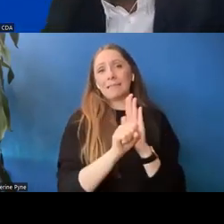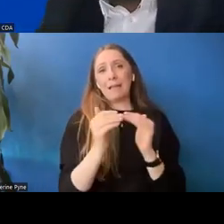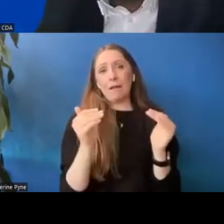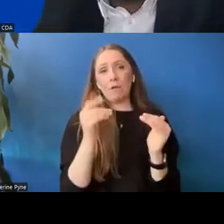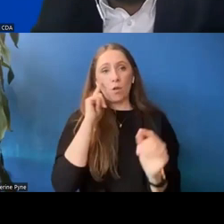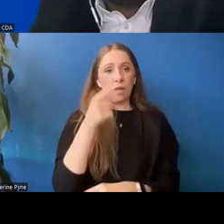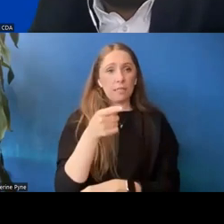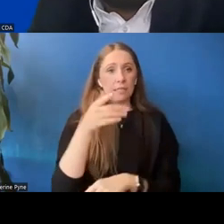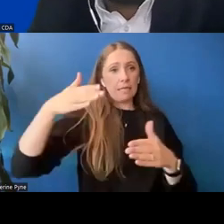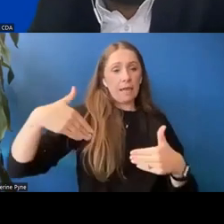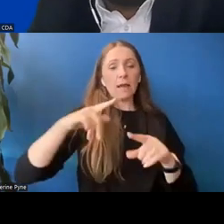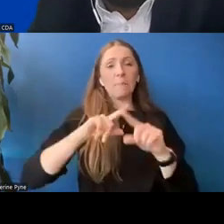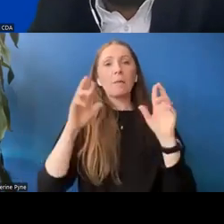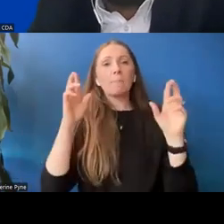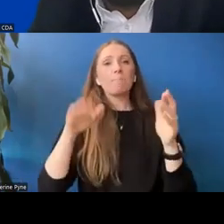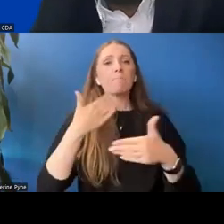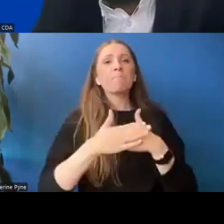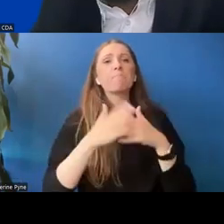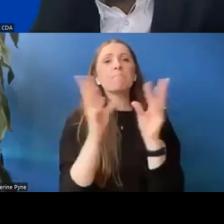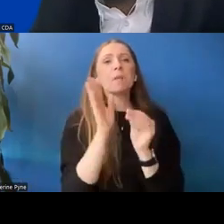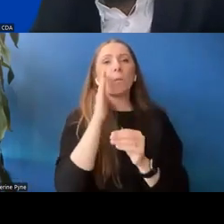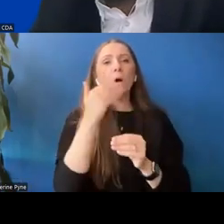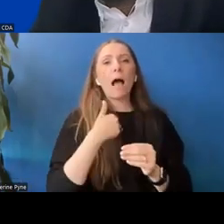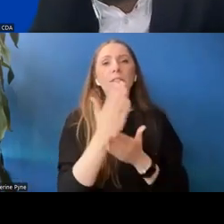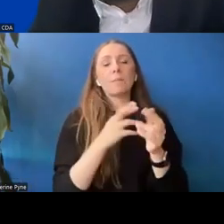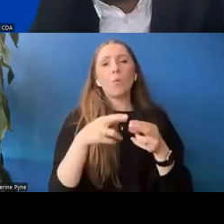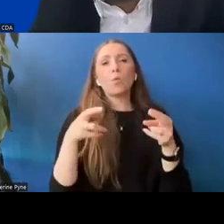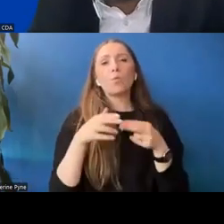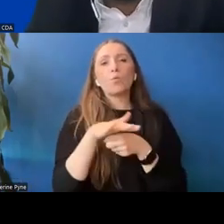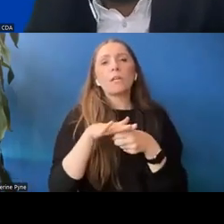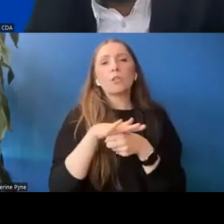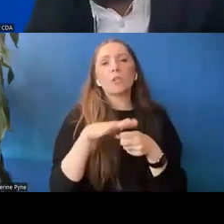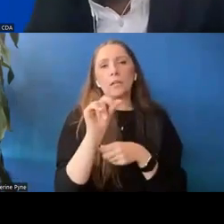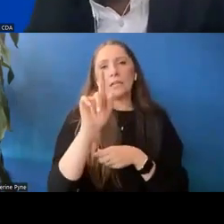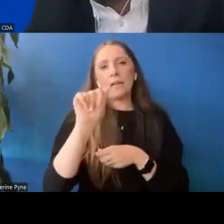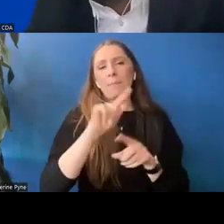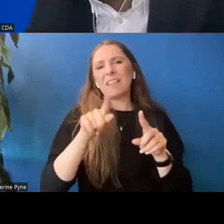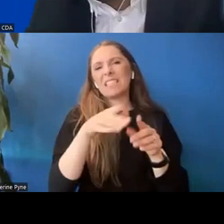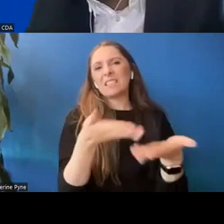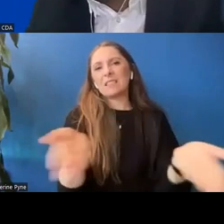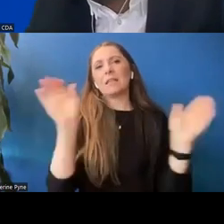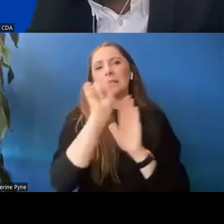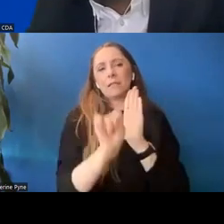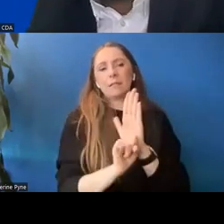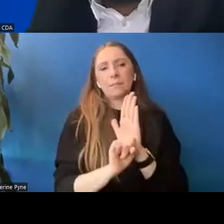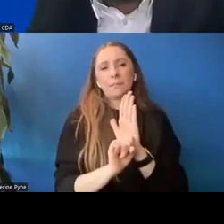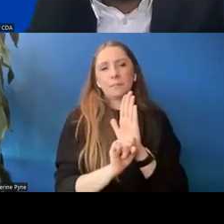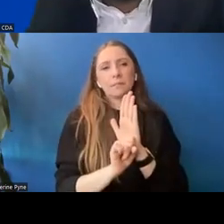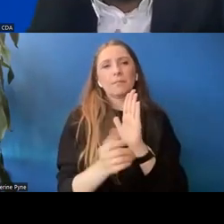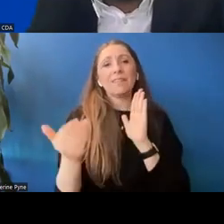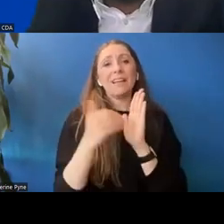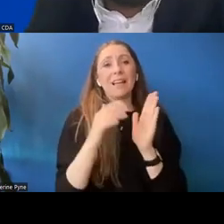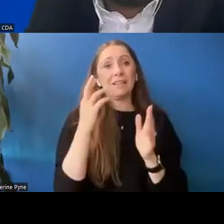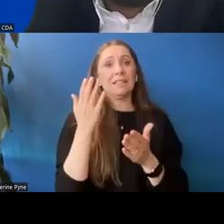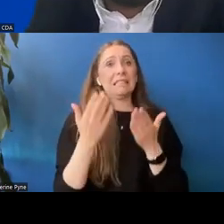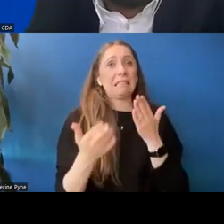measure. And hopefully at the next meeting, we'll have regional data to share, but currently it's a statewide data. And the same thing here, the potential drivers is